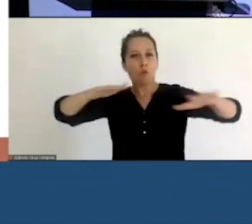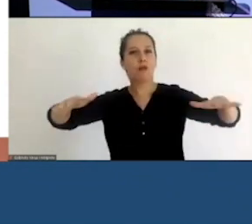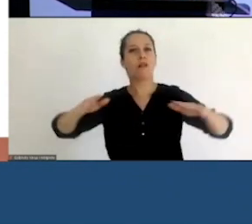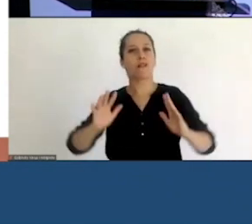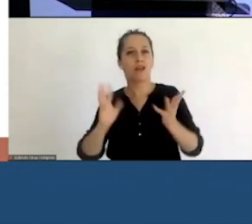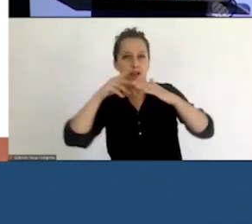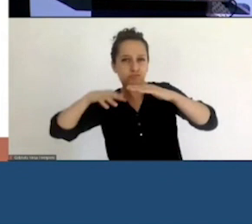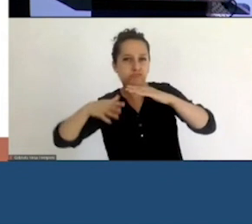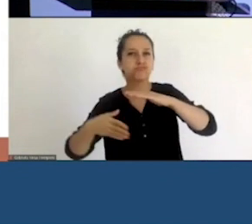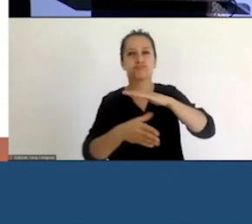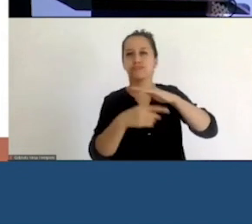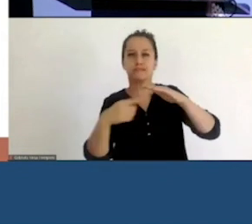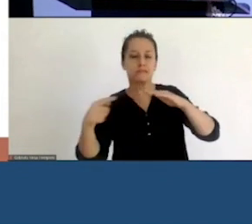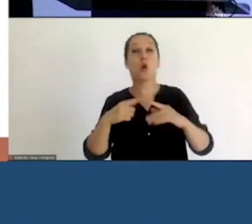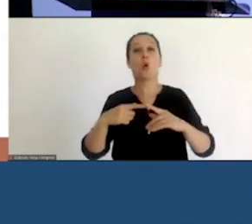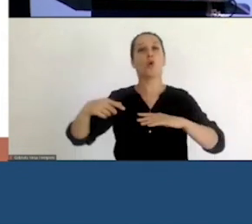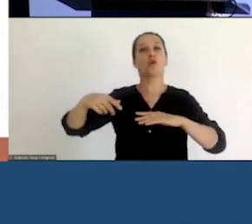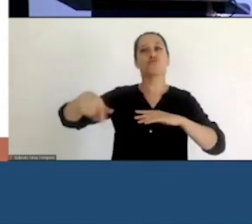Yes, of course. The